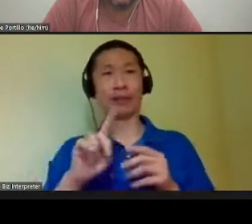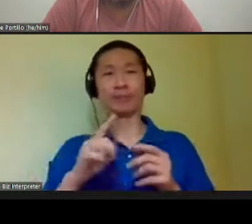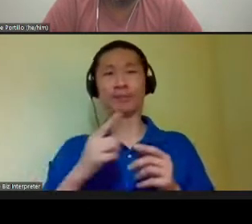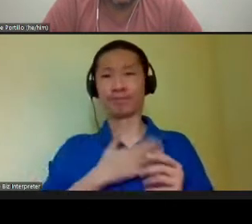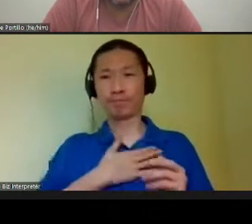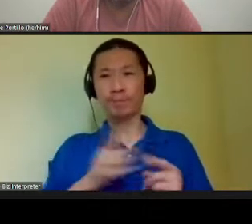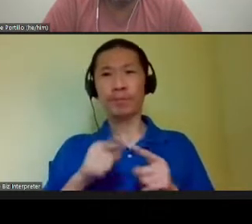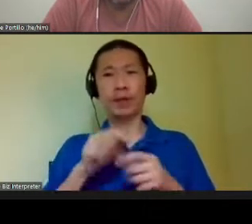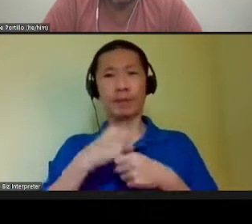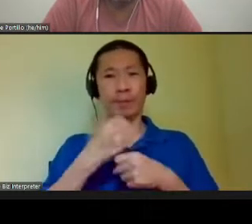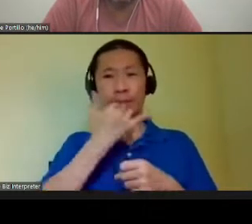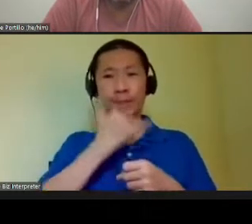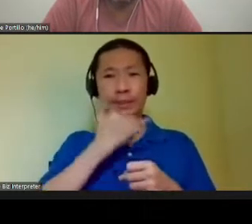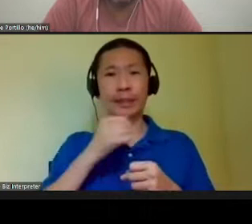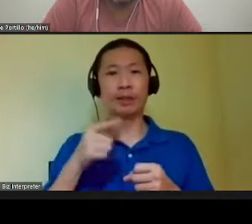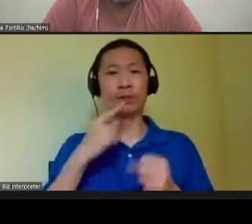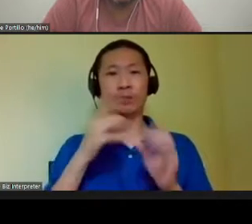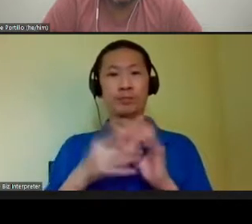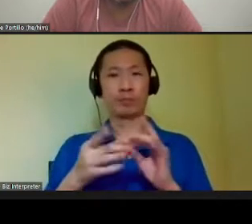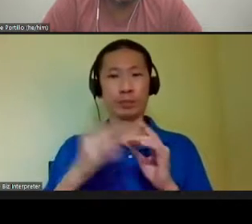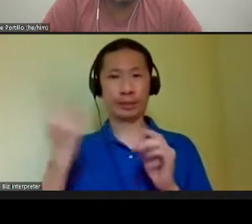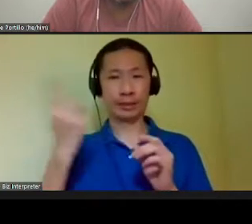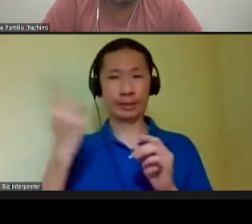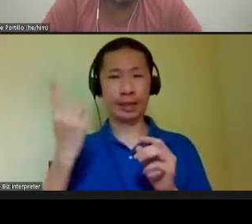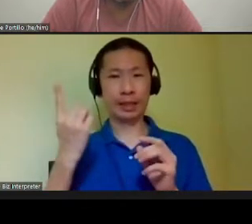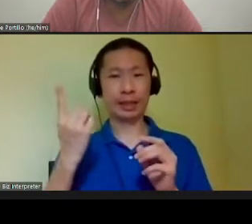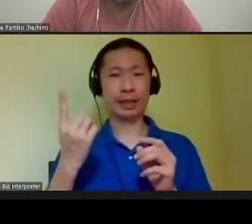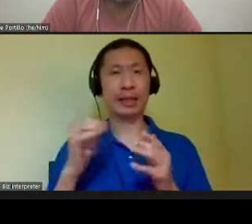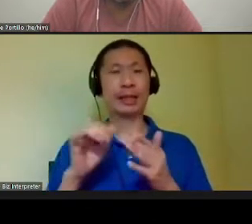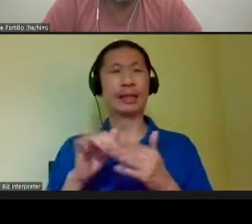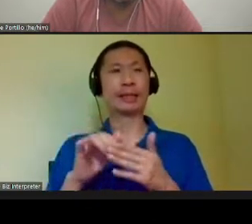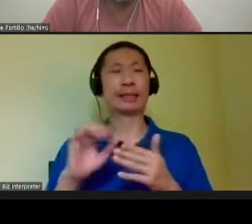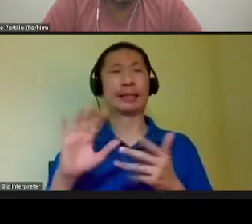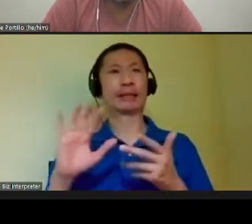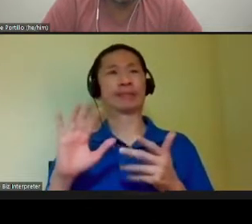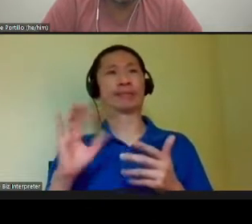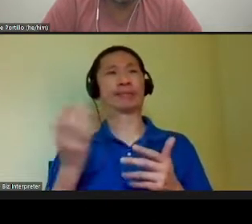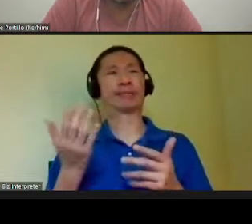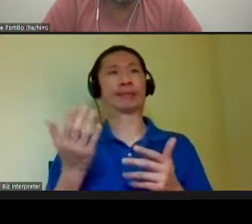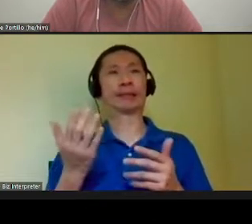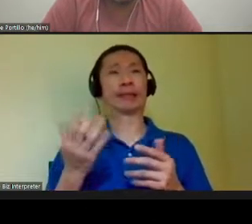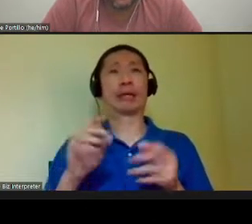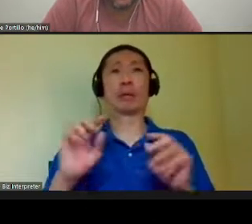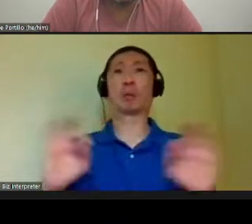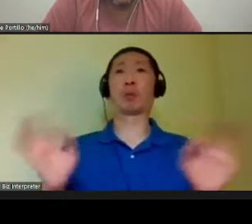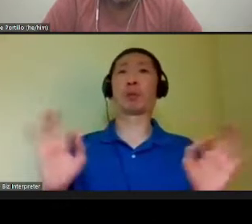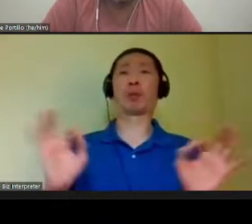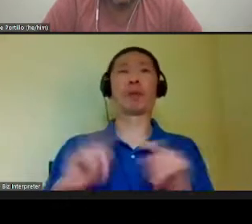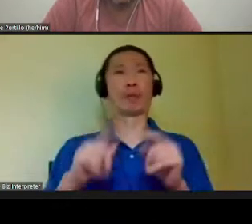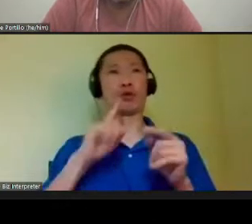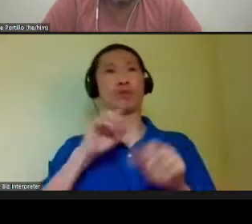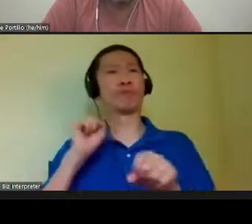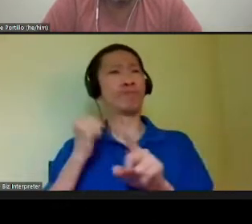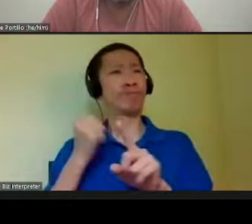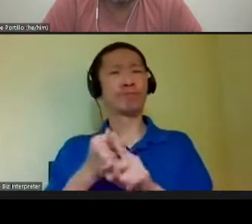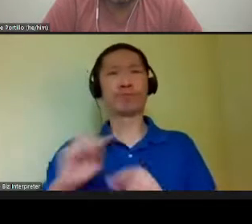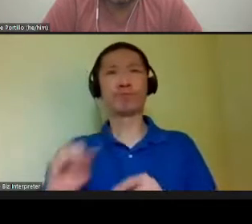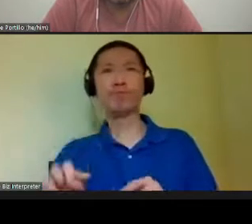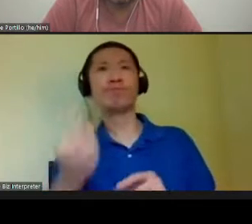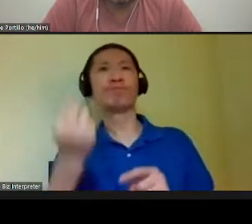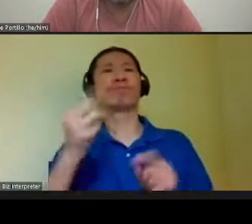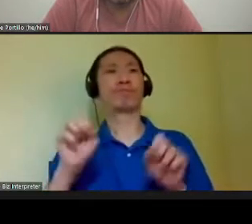made a mistake and you've said something that seems innocuous, but ultimately has a really big impact. And I want to